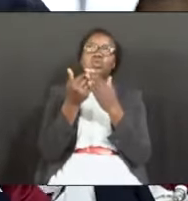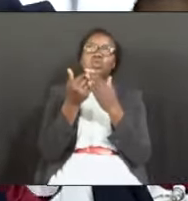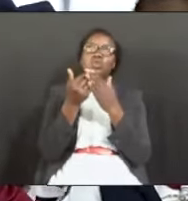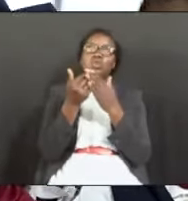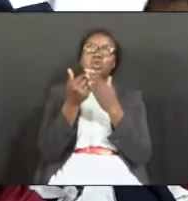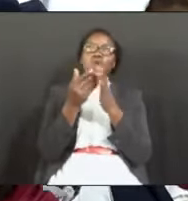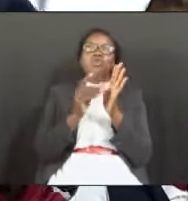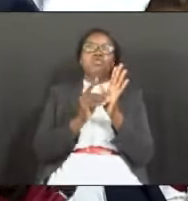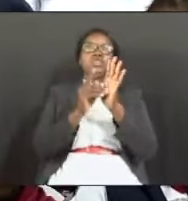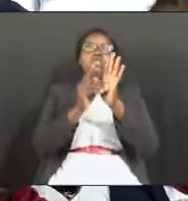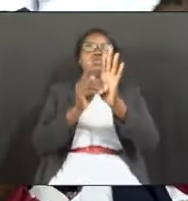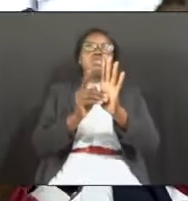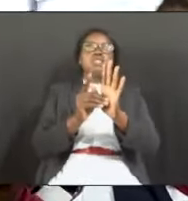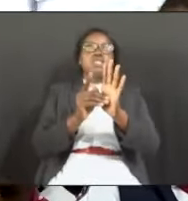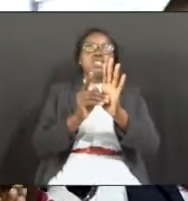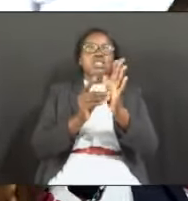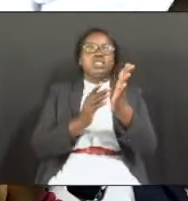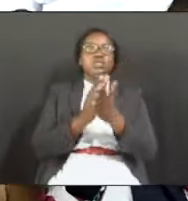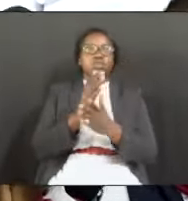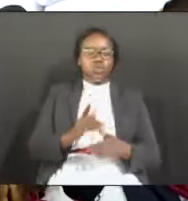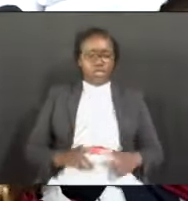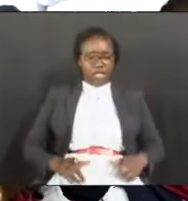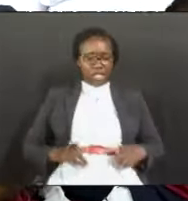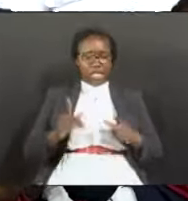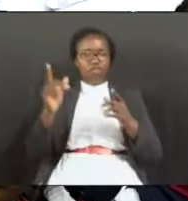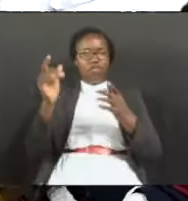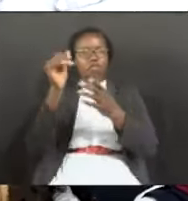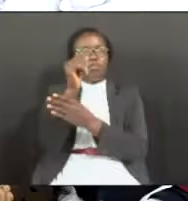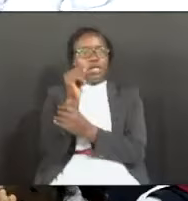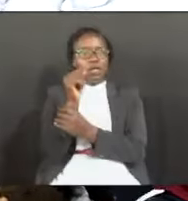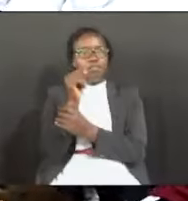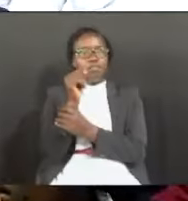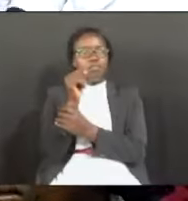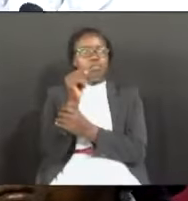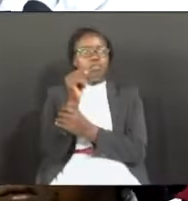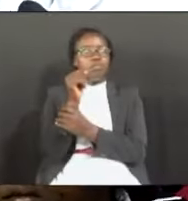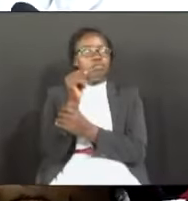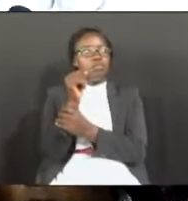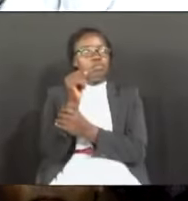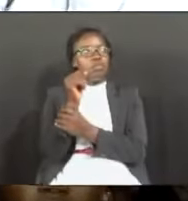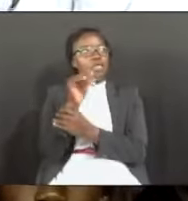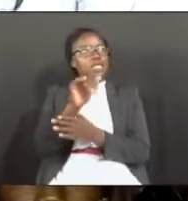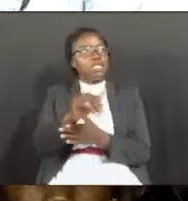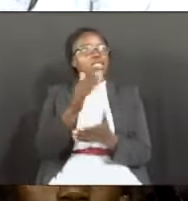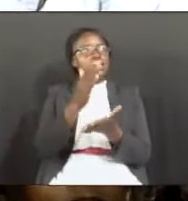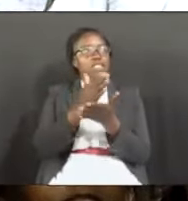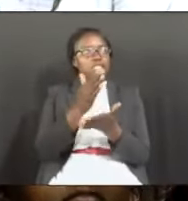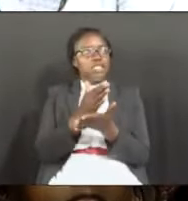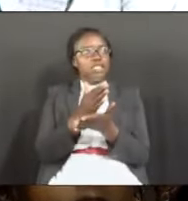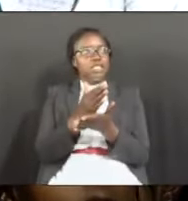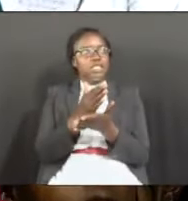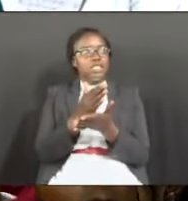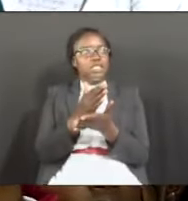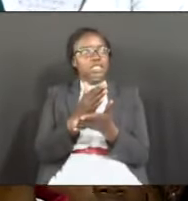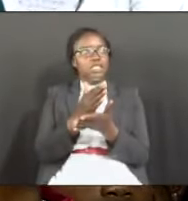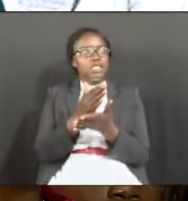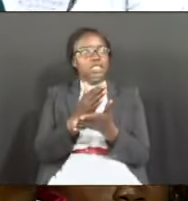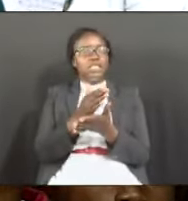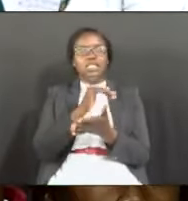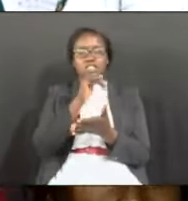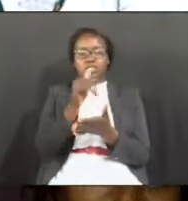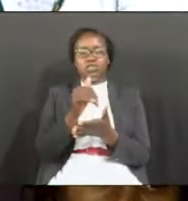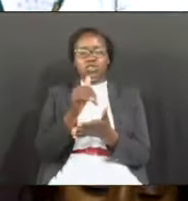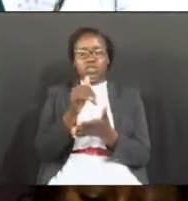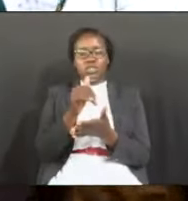for demonstrating through the life of Abraham that indeed it is not